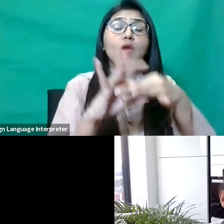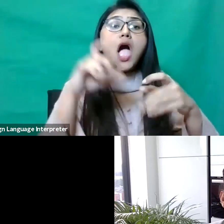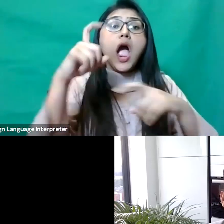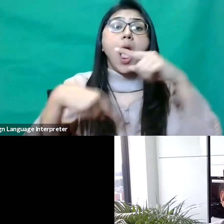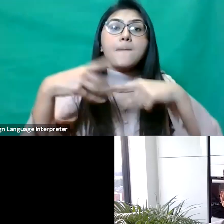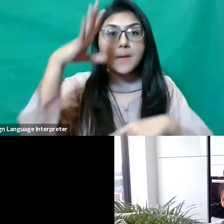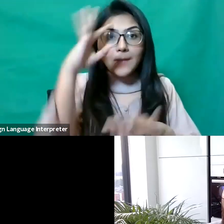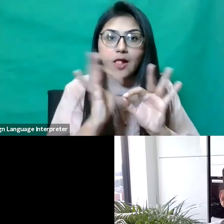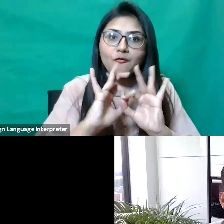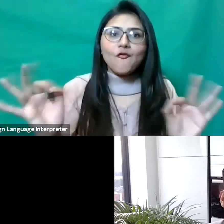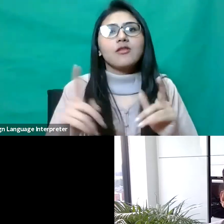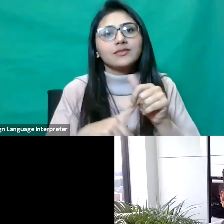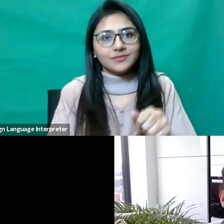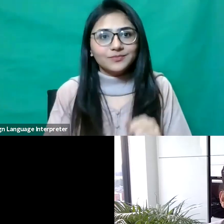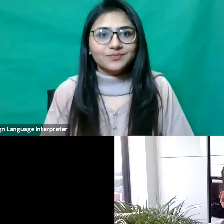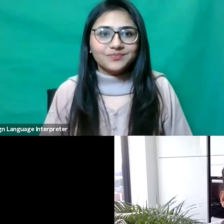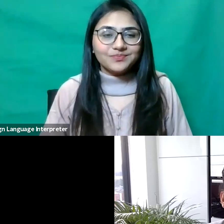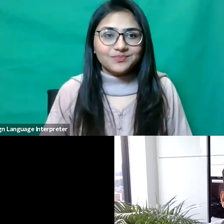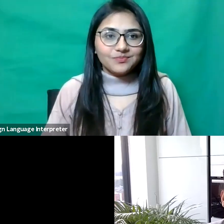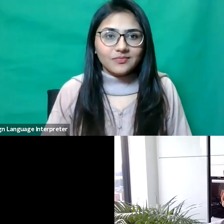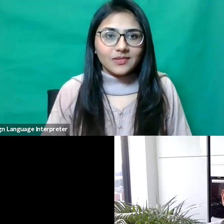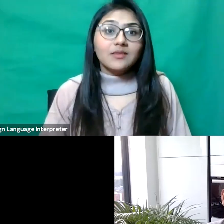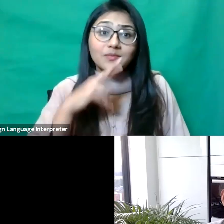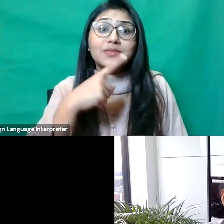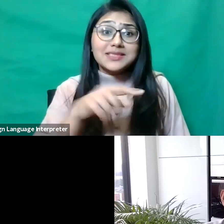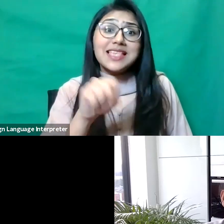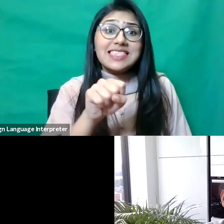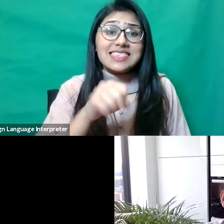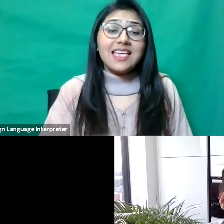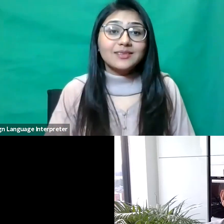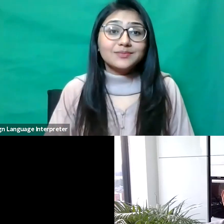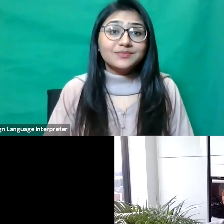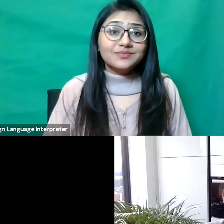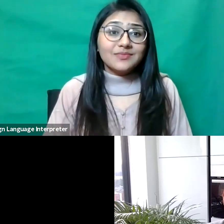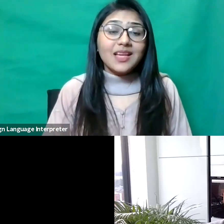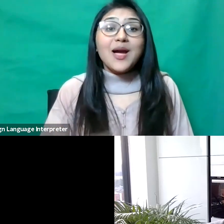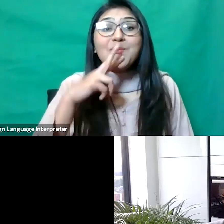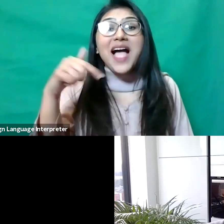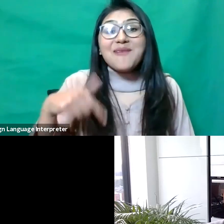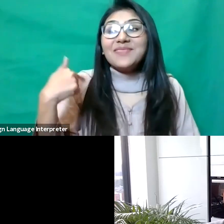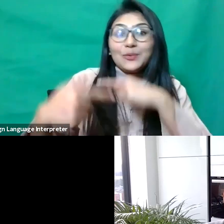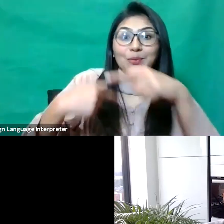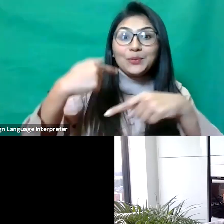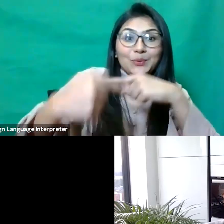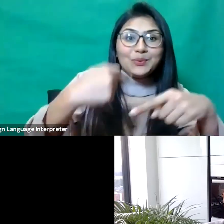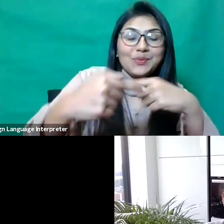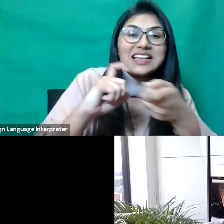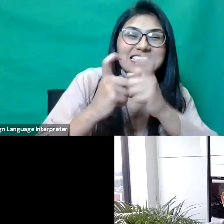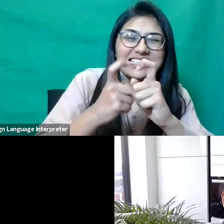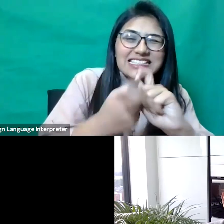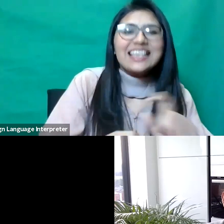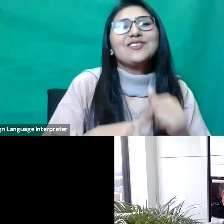to help you. Yeah, exactly. I mean, like I said, we got a long way to go, and it was really important to just